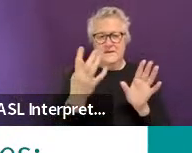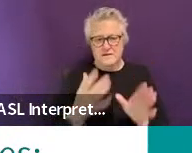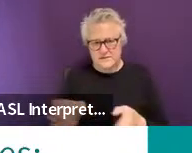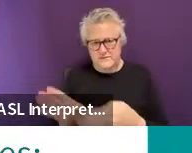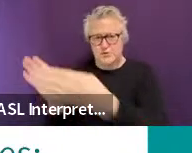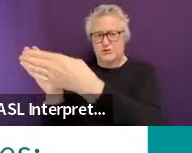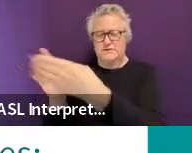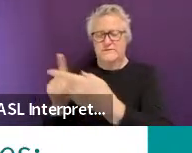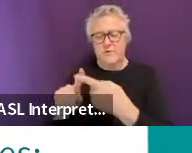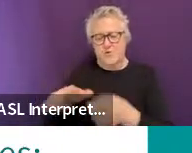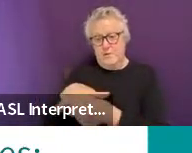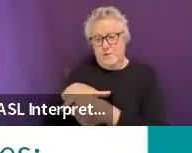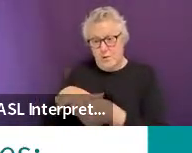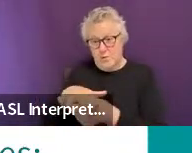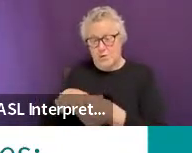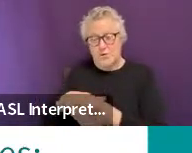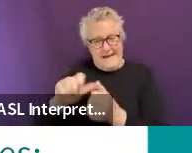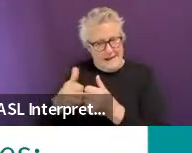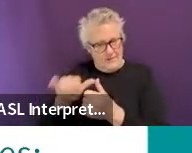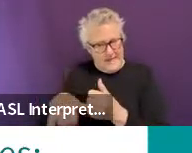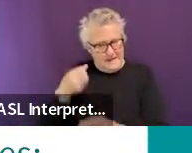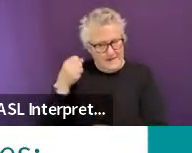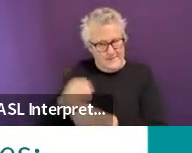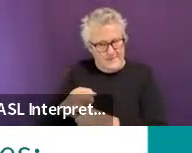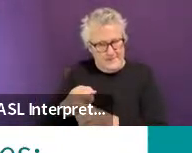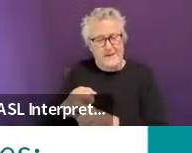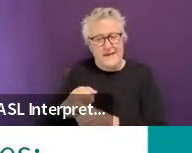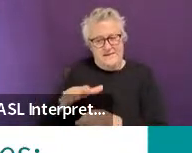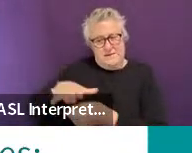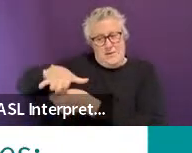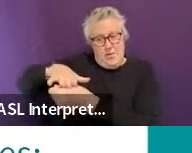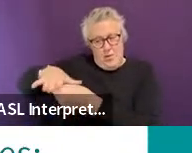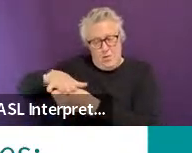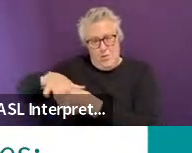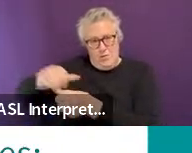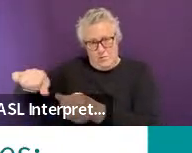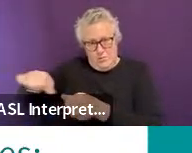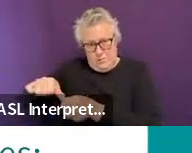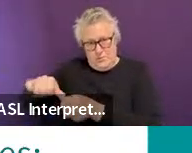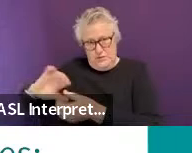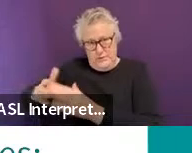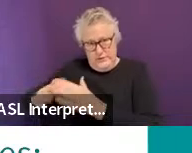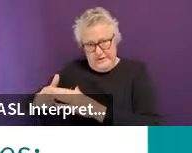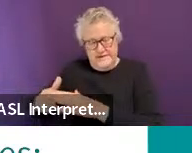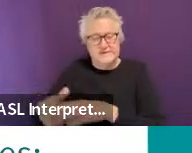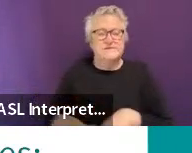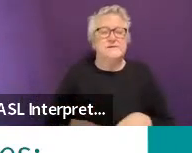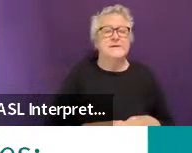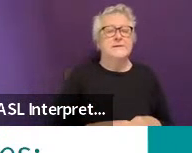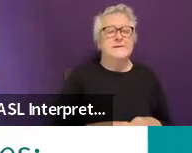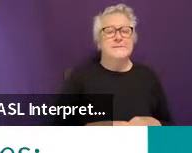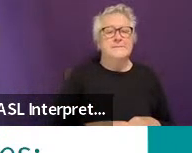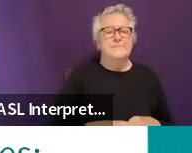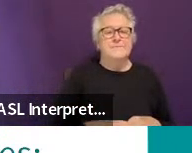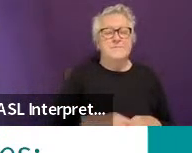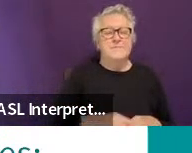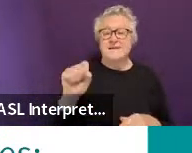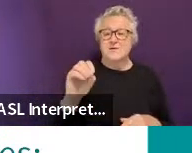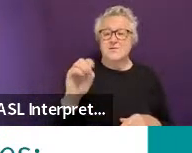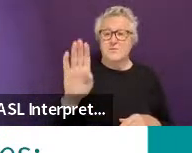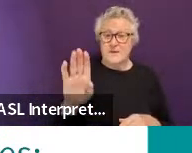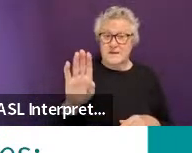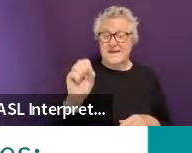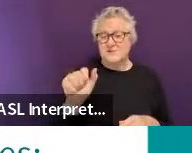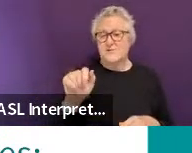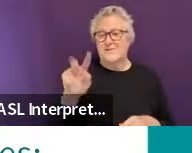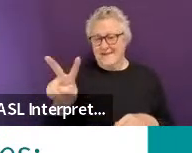kind of local communities. Transit currently is sitting in general purpose lanes, just like SOV single occupant vehicles, and caught